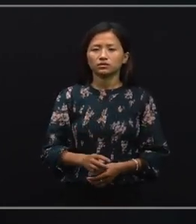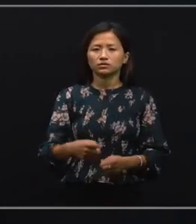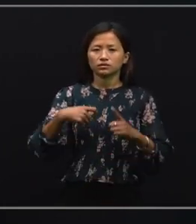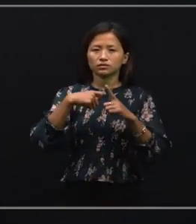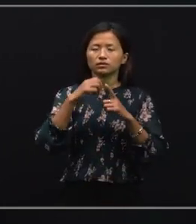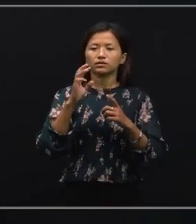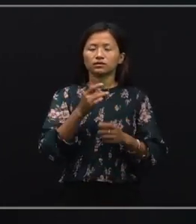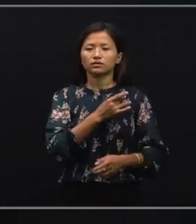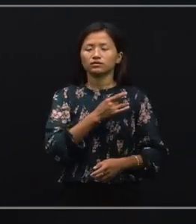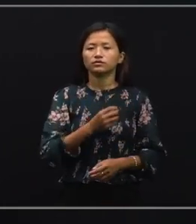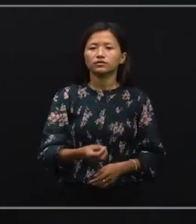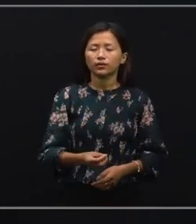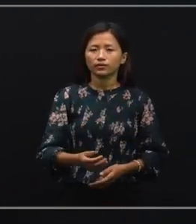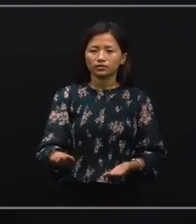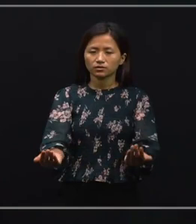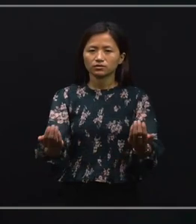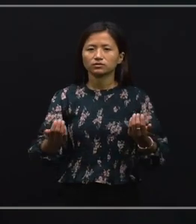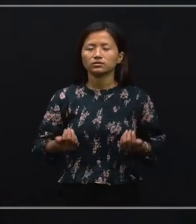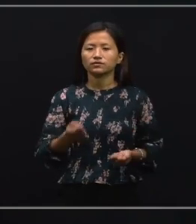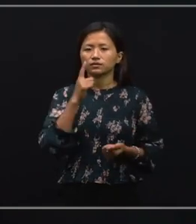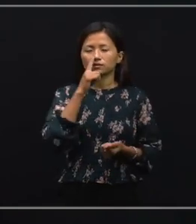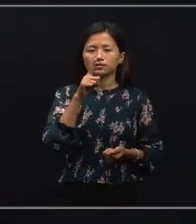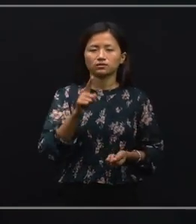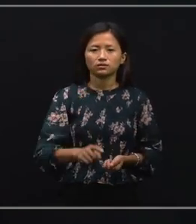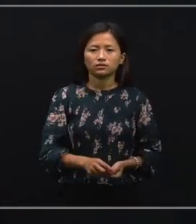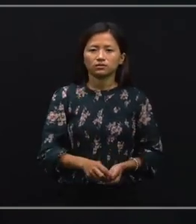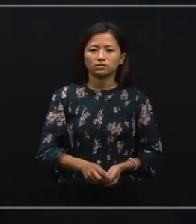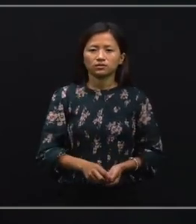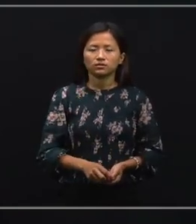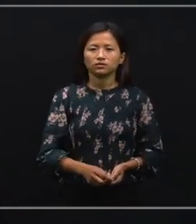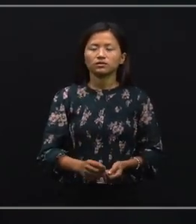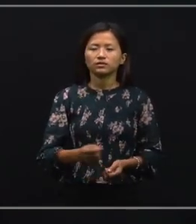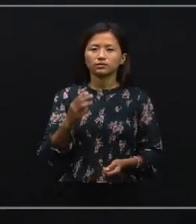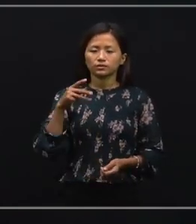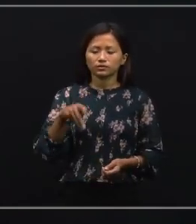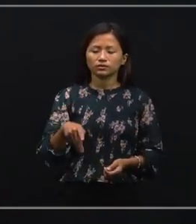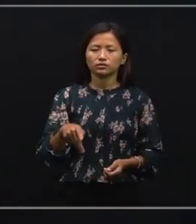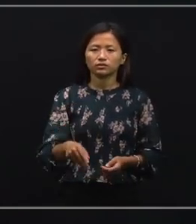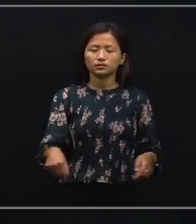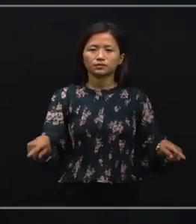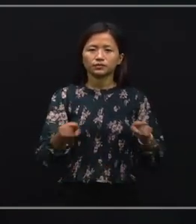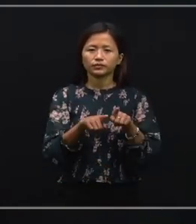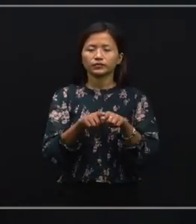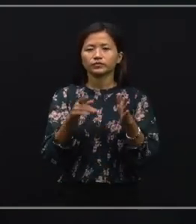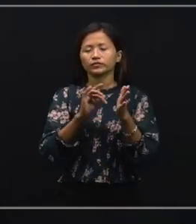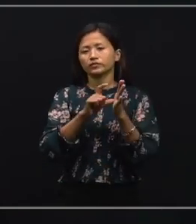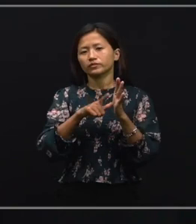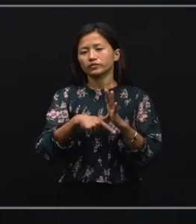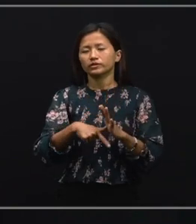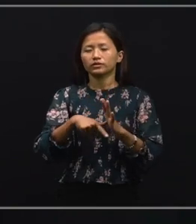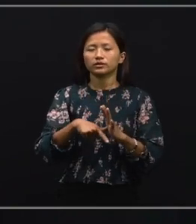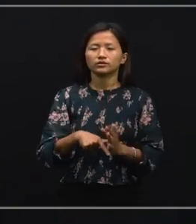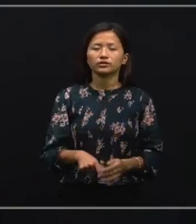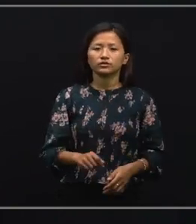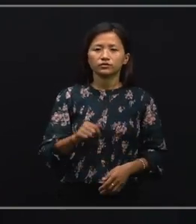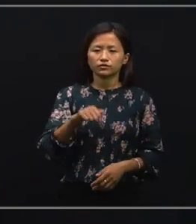this kind of weather and save the girl. And so he realized that it is too late for him to make this decision